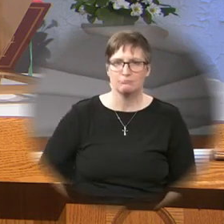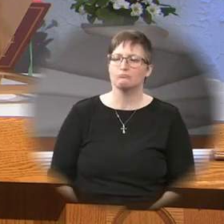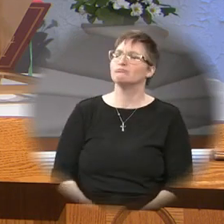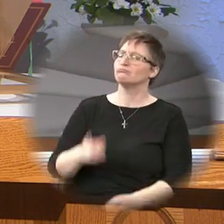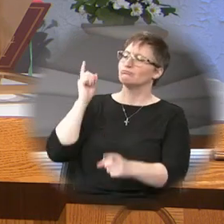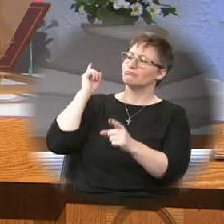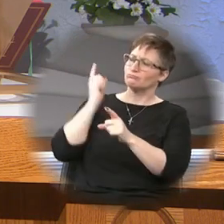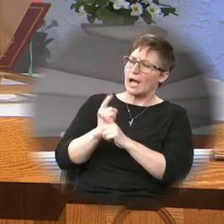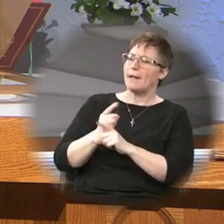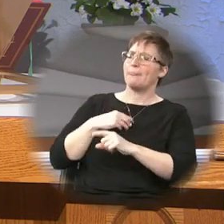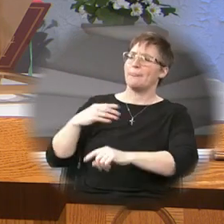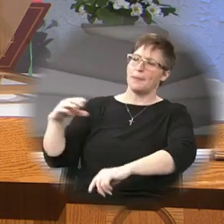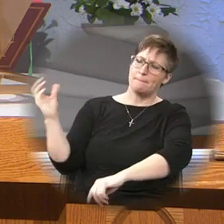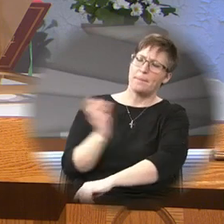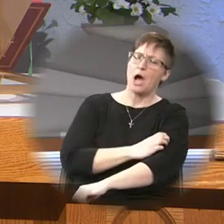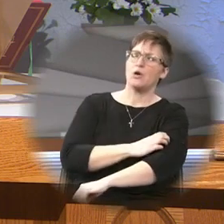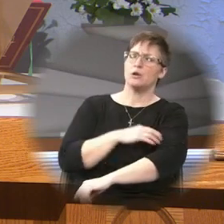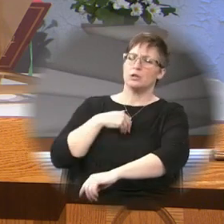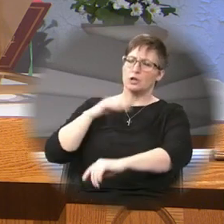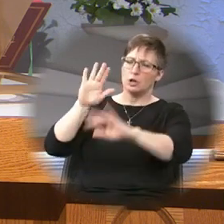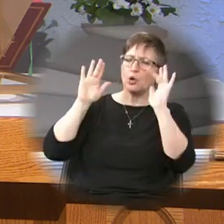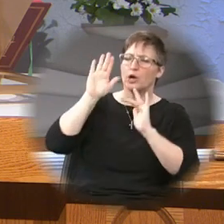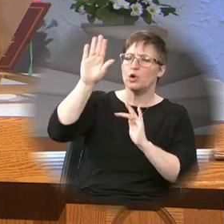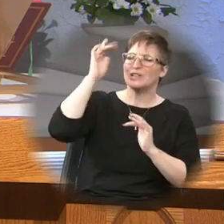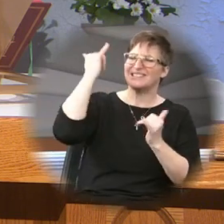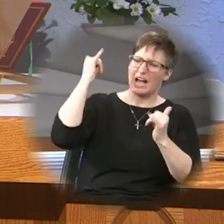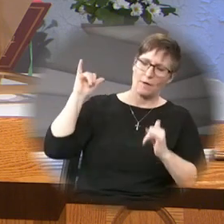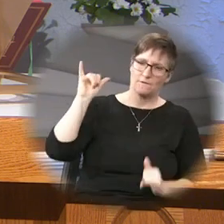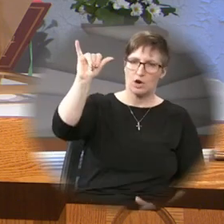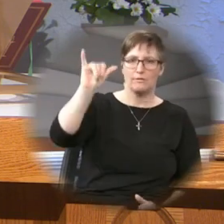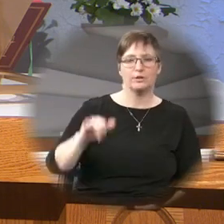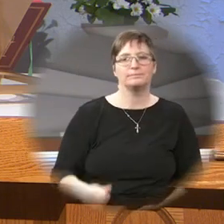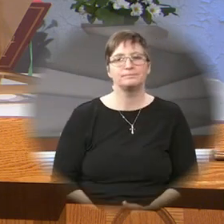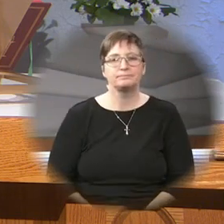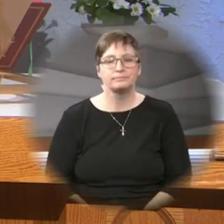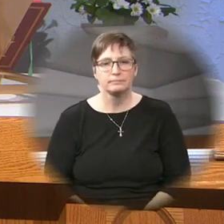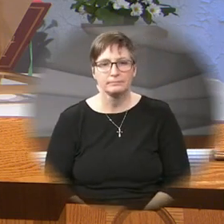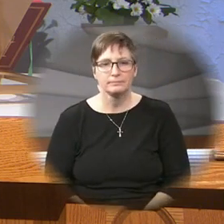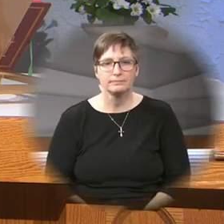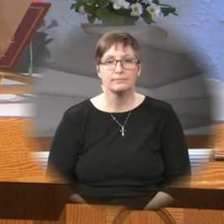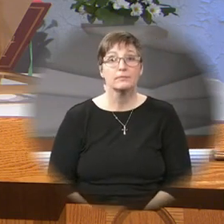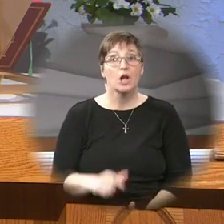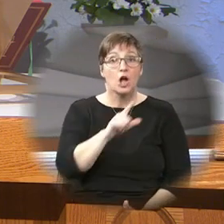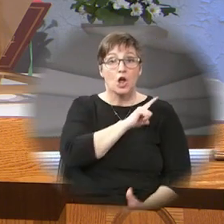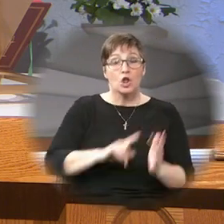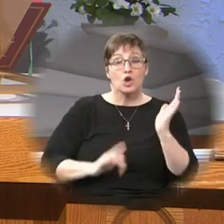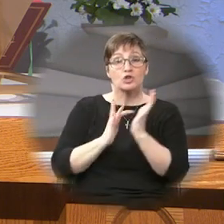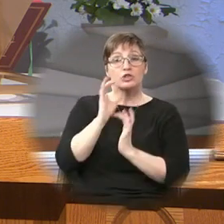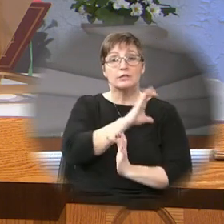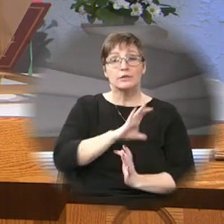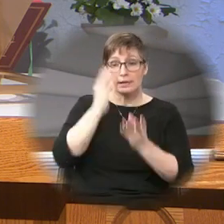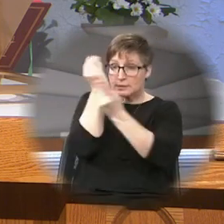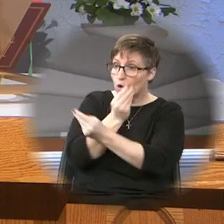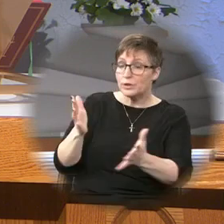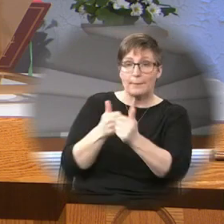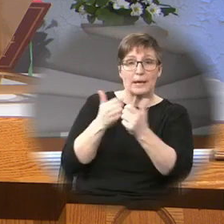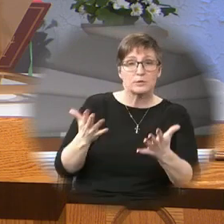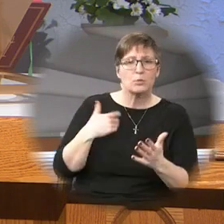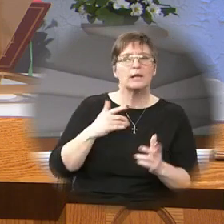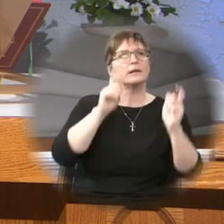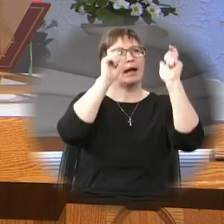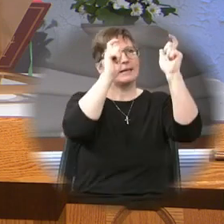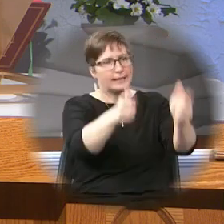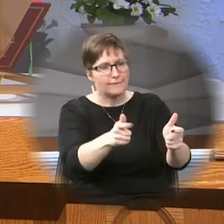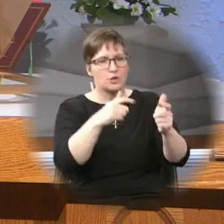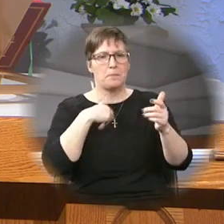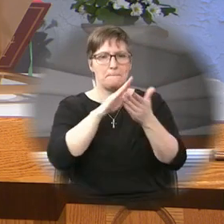Christ. For the kingdom, the power, and the glory are yours, now and forever. Lord Jesus Christ, who said to your apostles, "Peace I leave